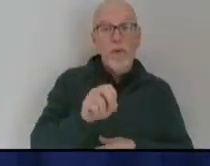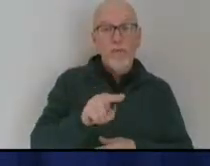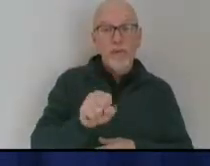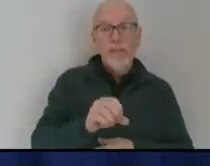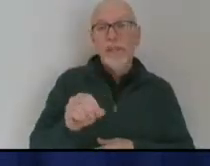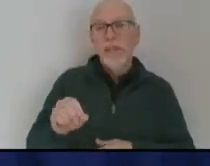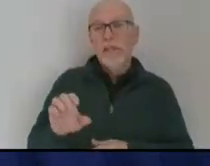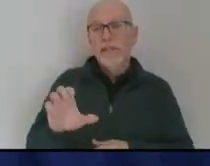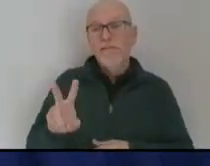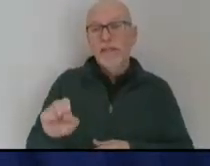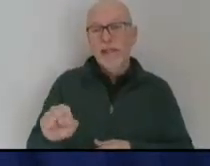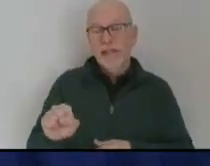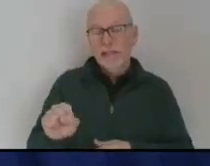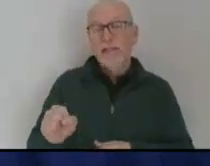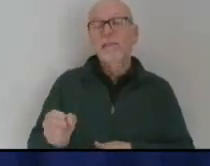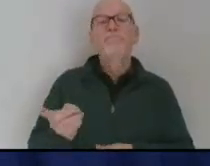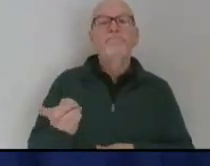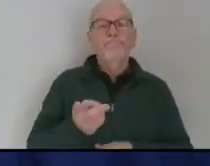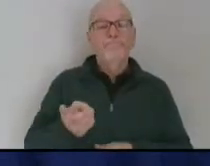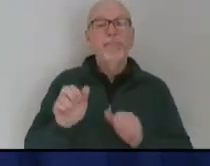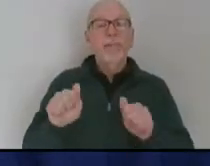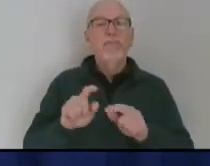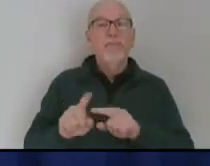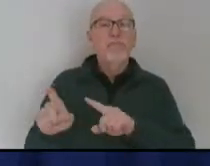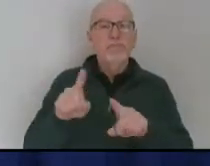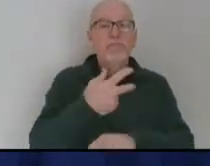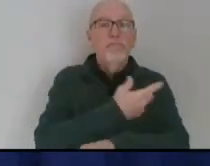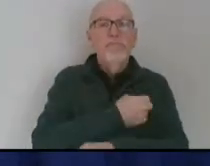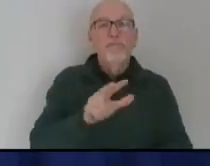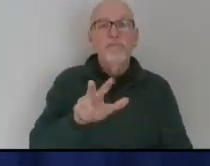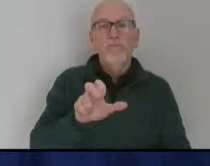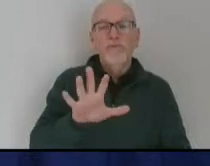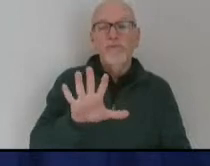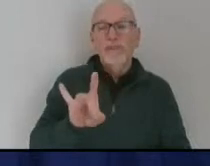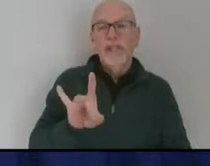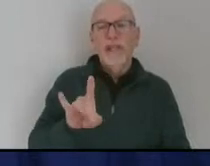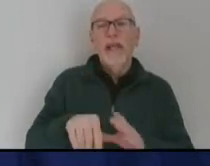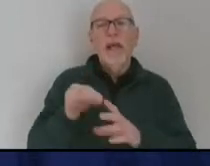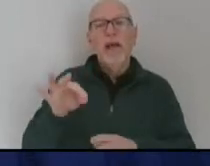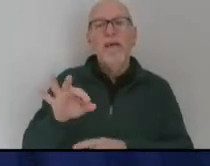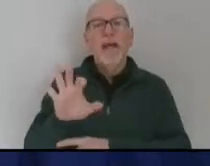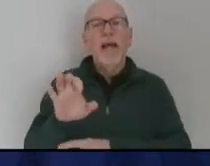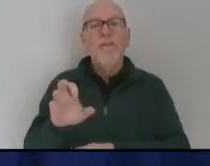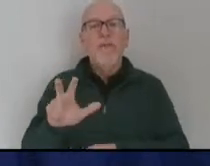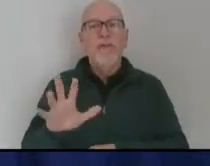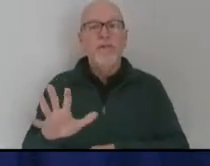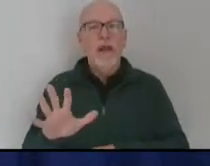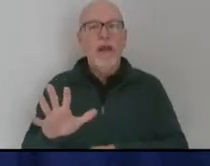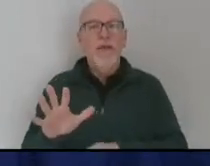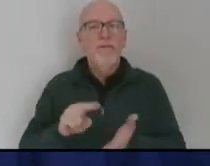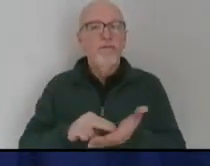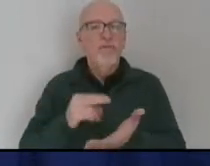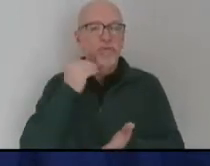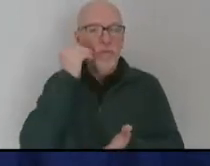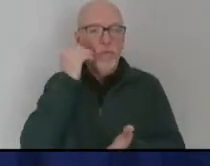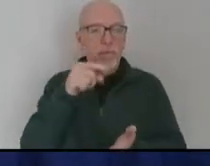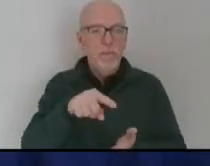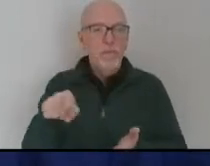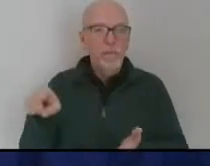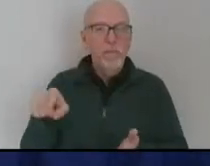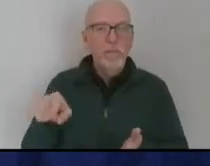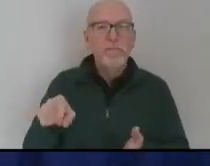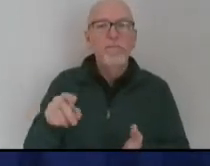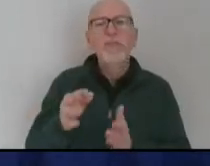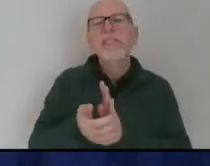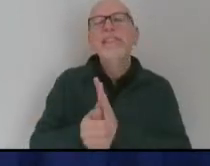have actually been able to vaccinate 358 of our 535 facilities that are long-term care or what we call